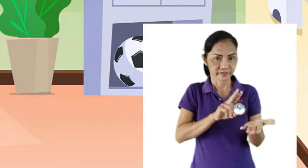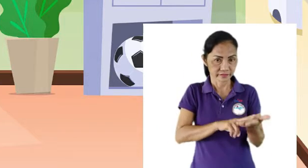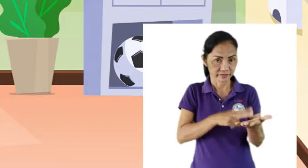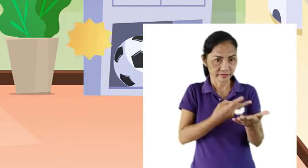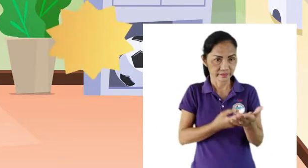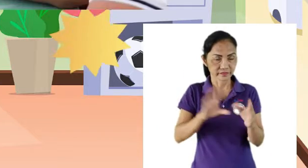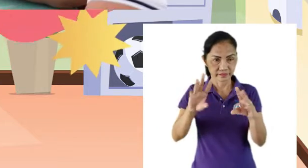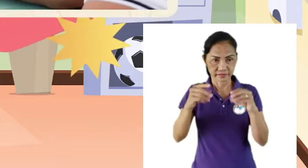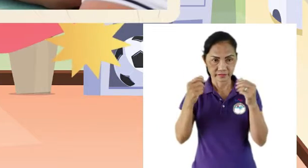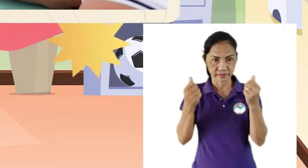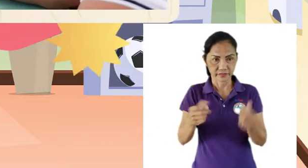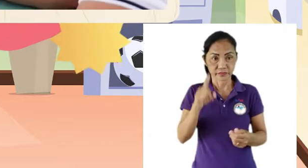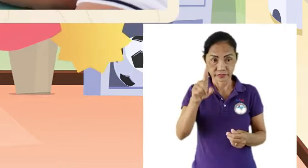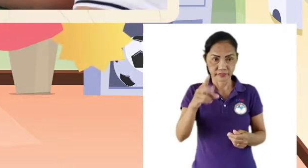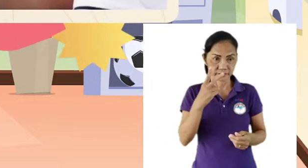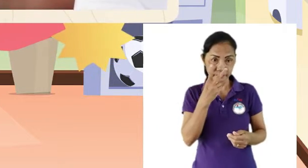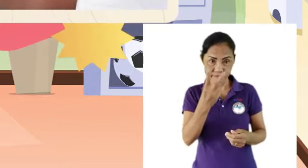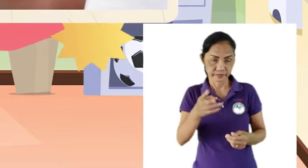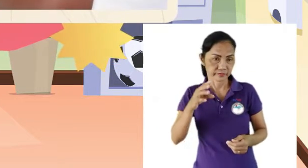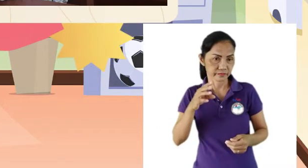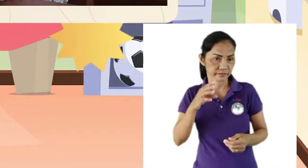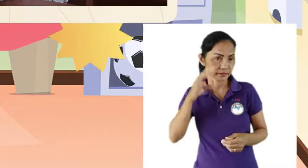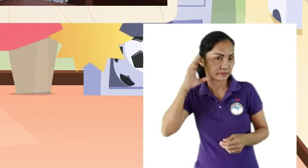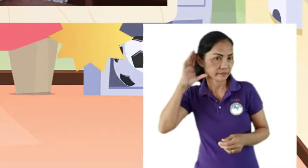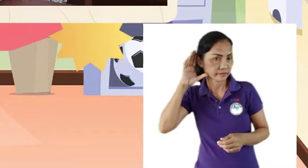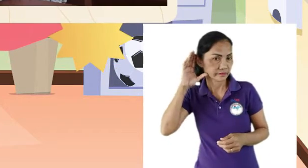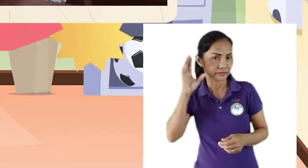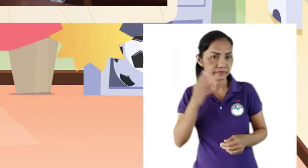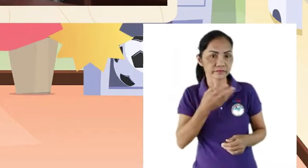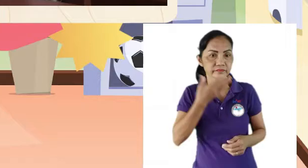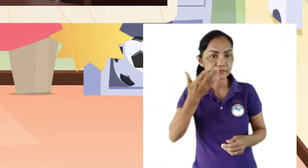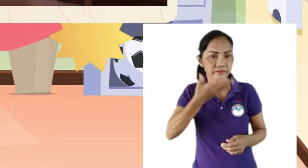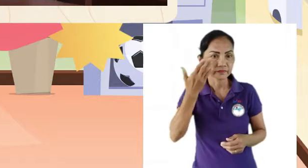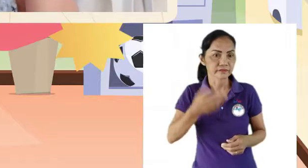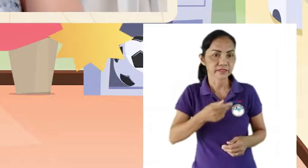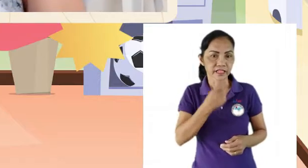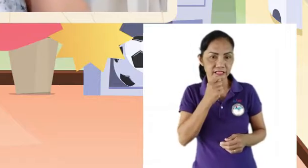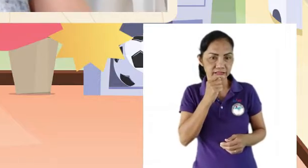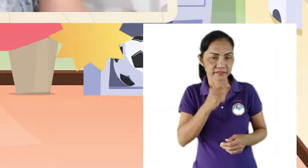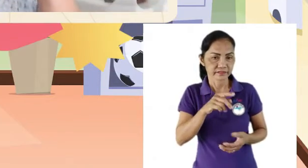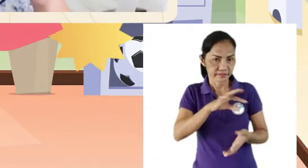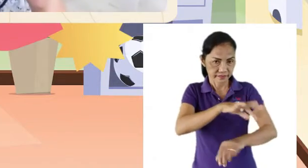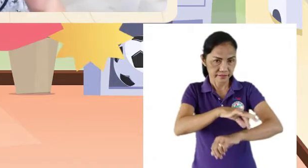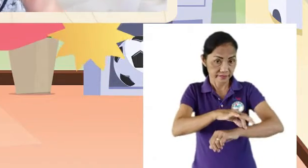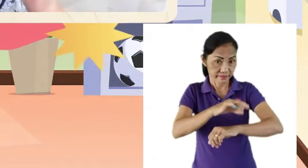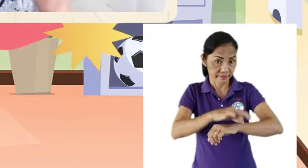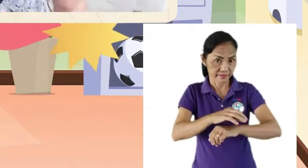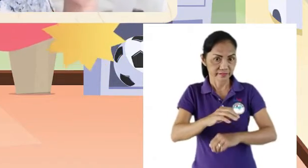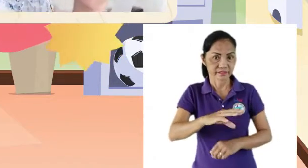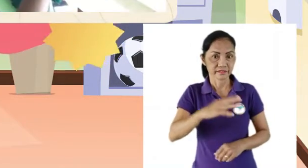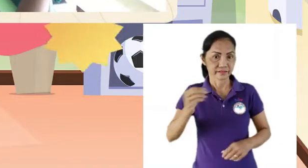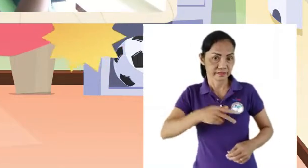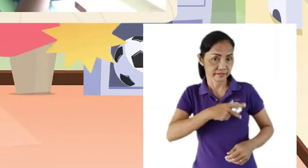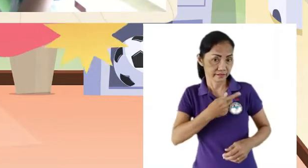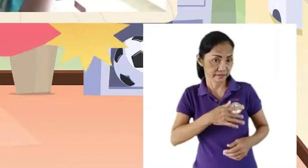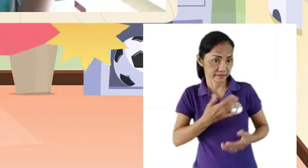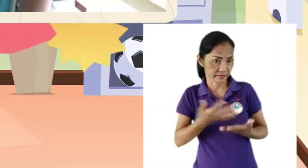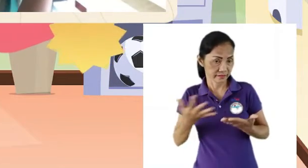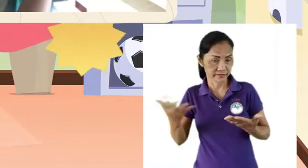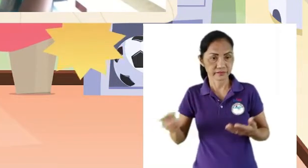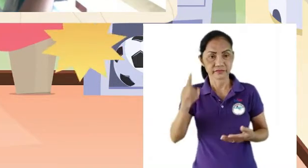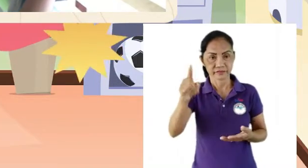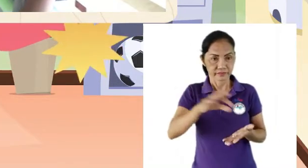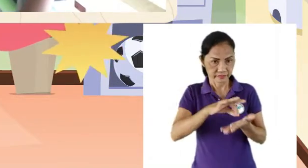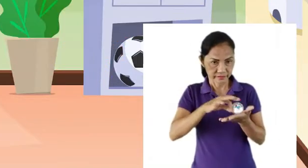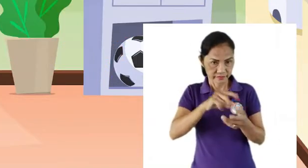imagery appeals to how you see, smell, hear, taste, touch, and feel the things